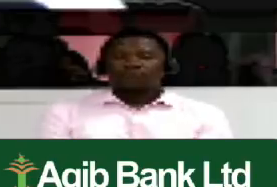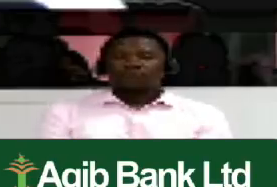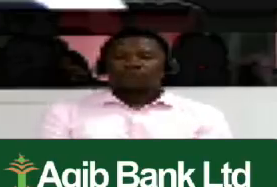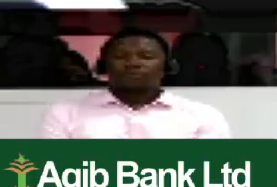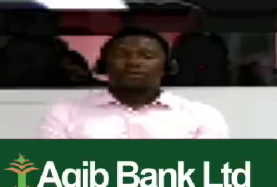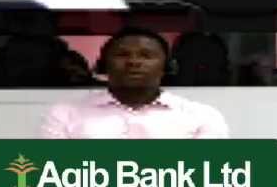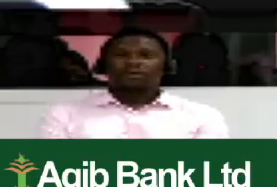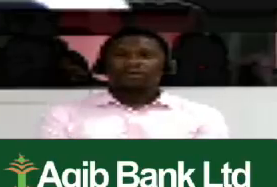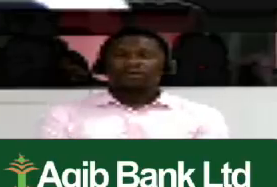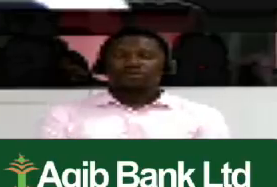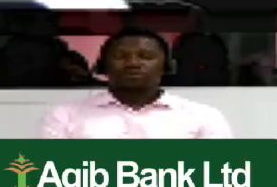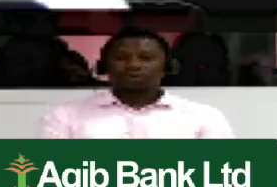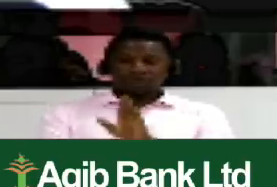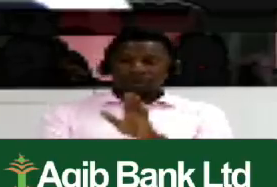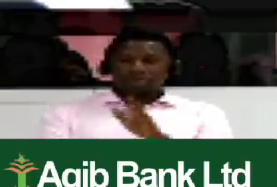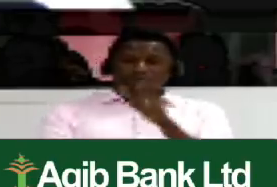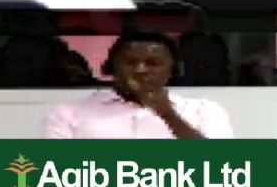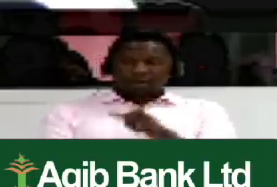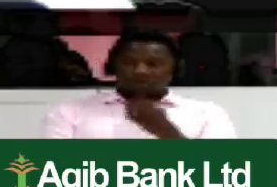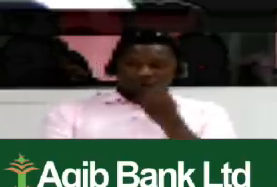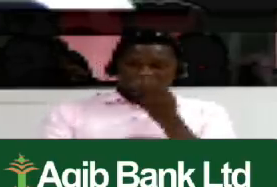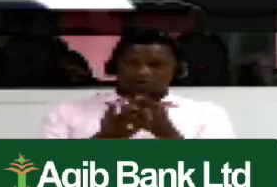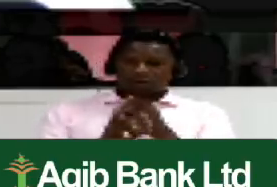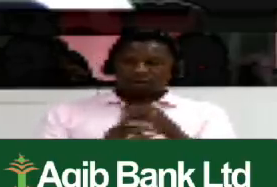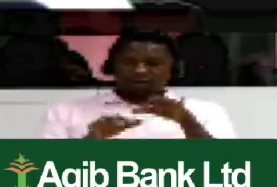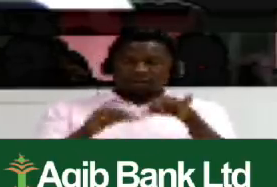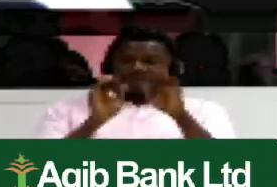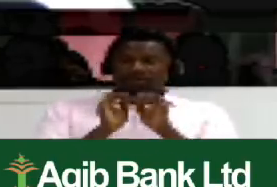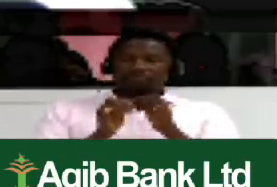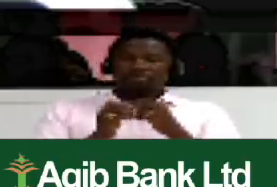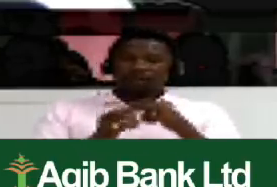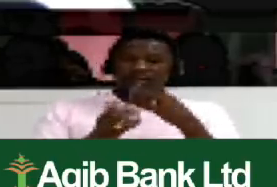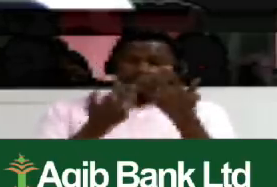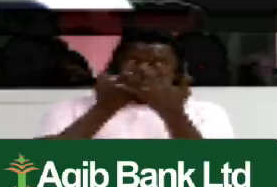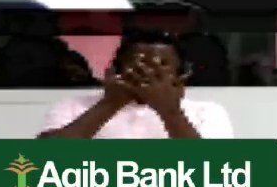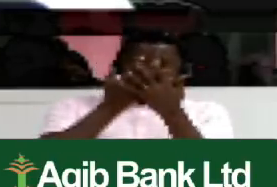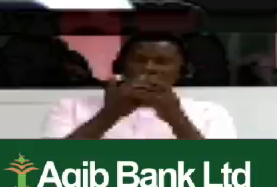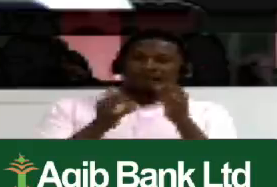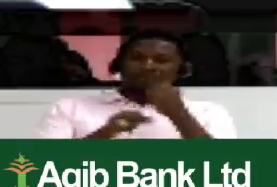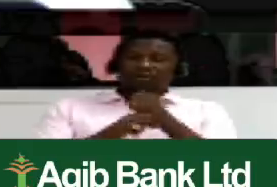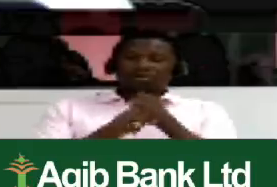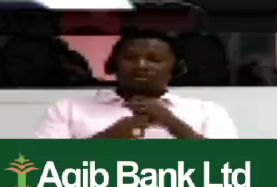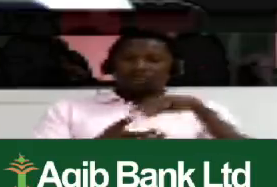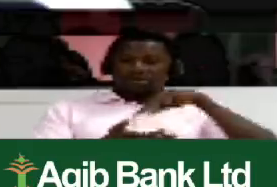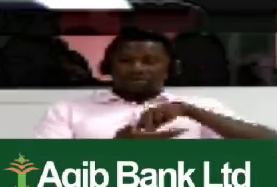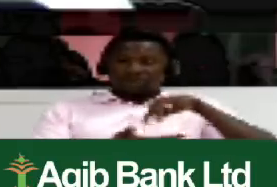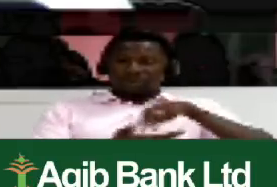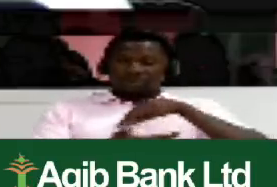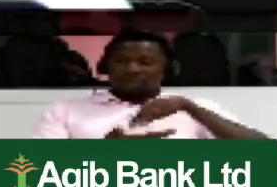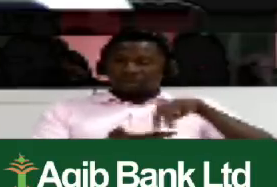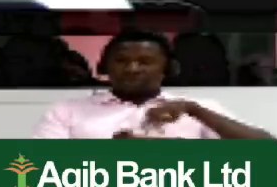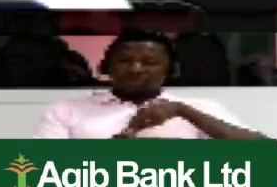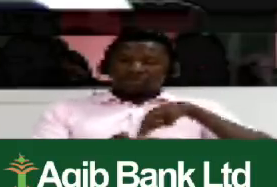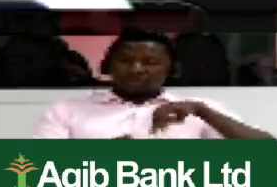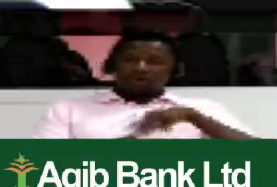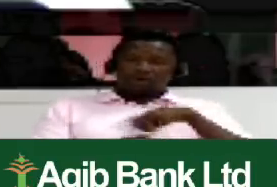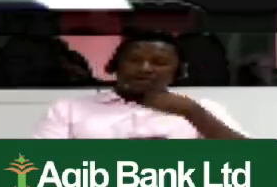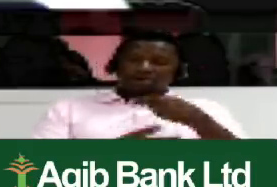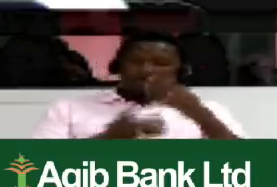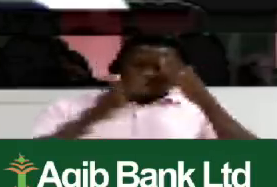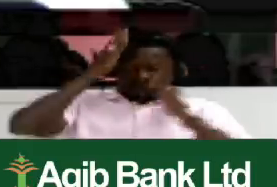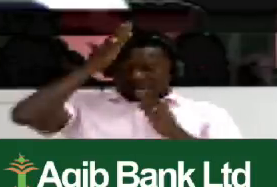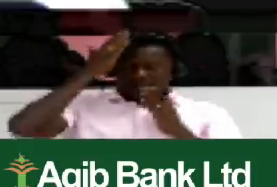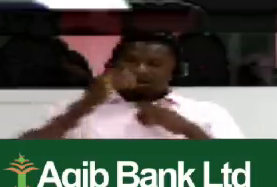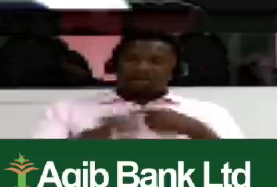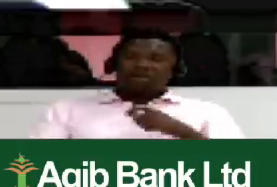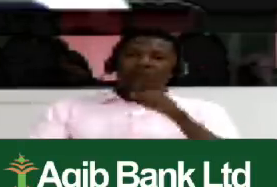So the person that you said was taken from the cell and made to dance for the soldiers, was that one of the people